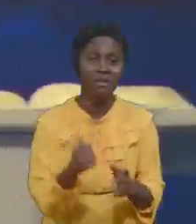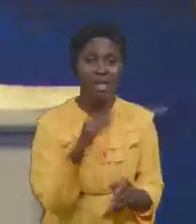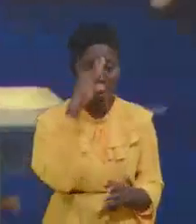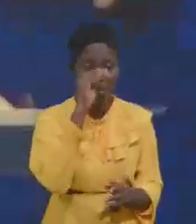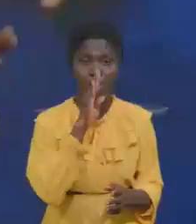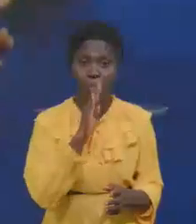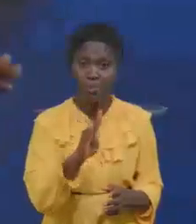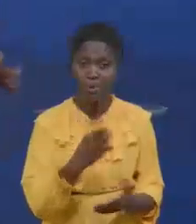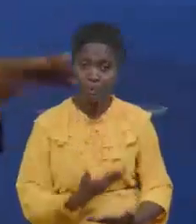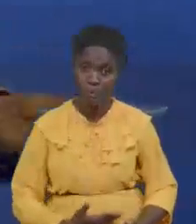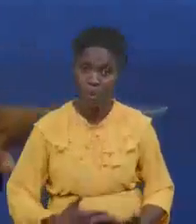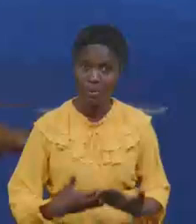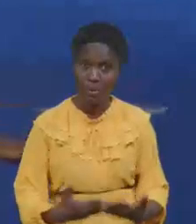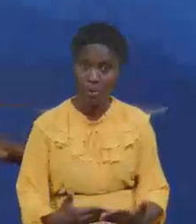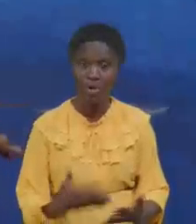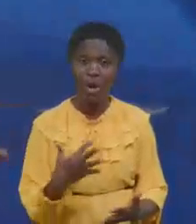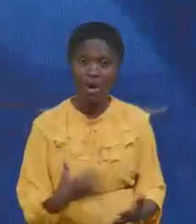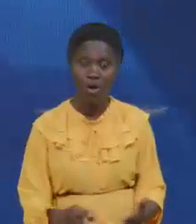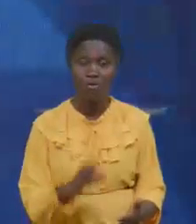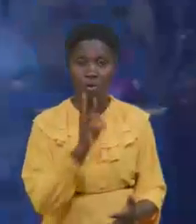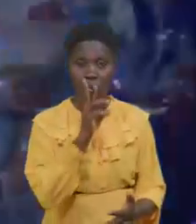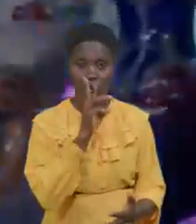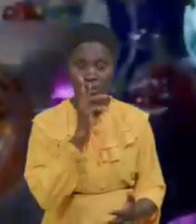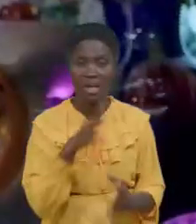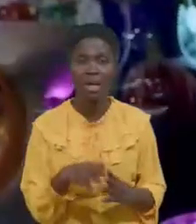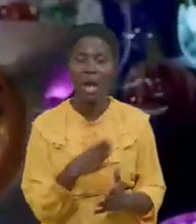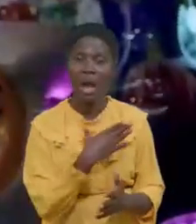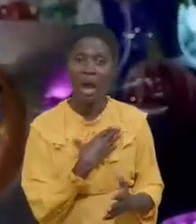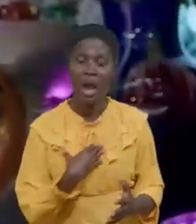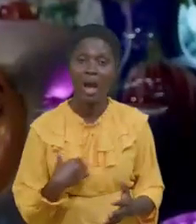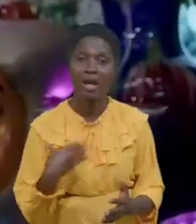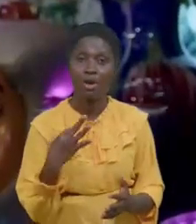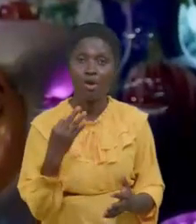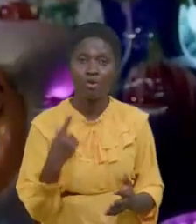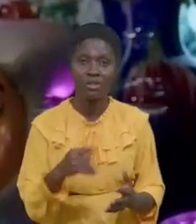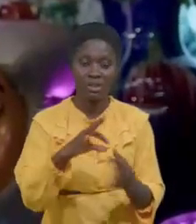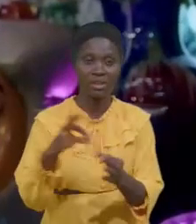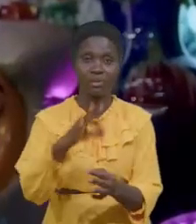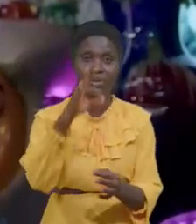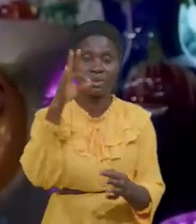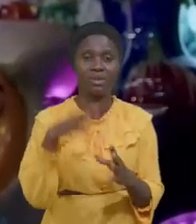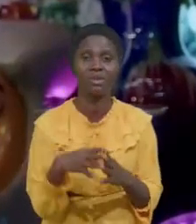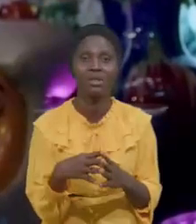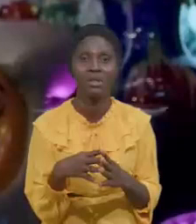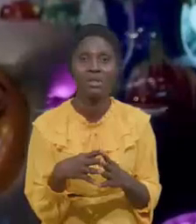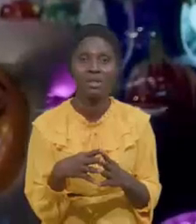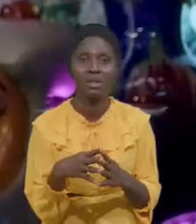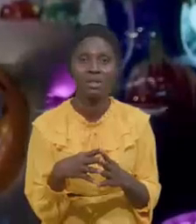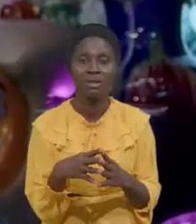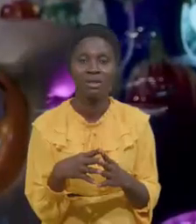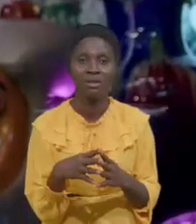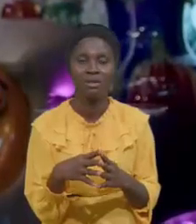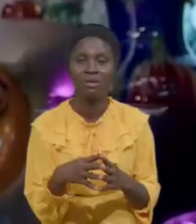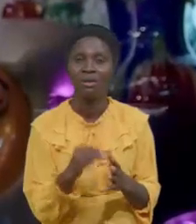be born of water and of the Spirit. Not